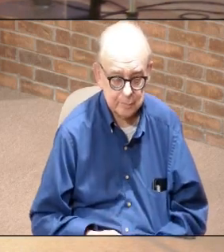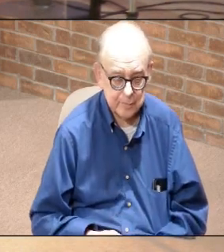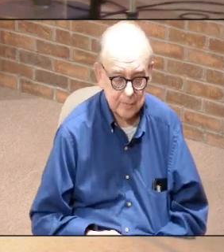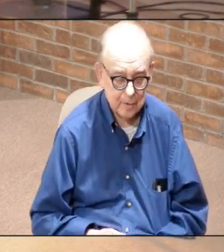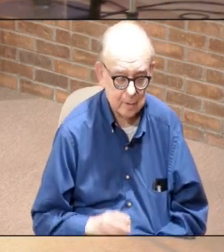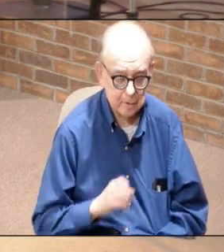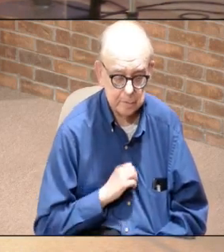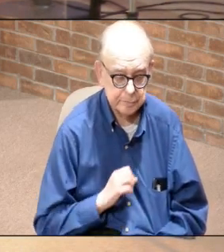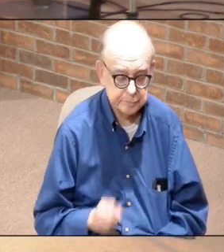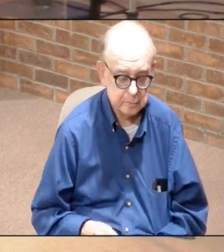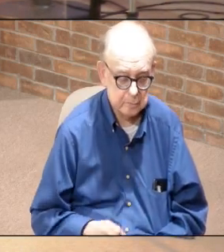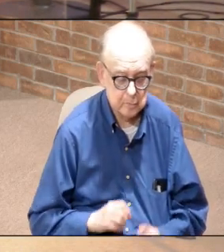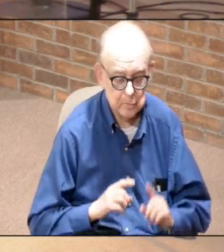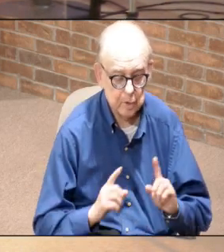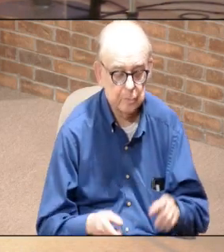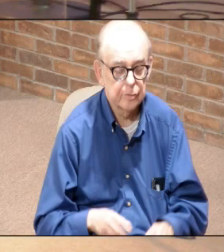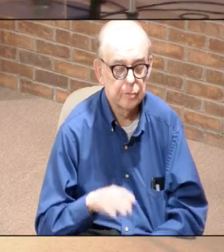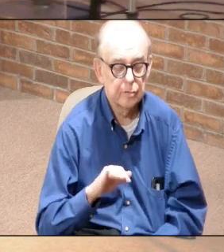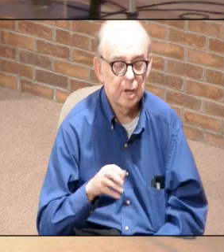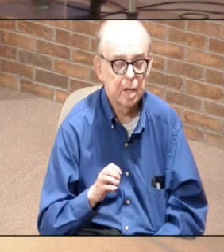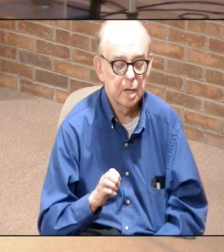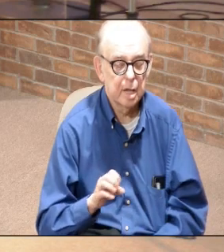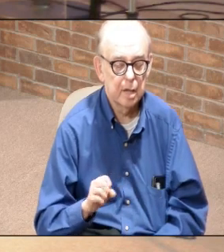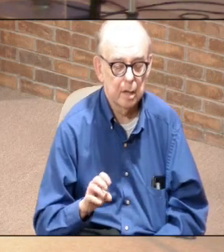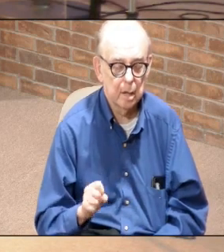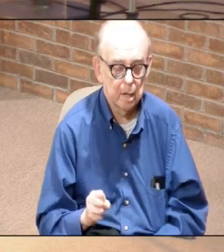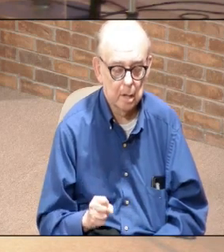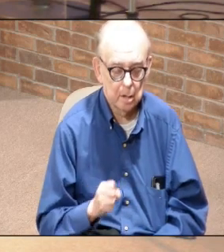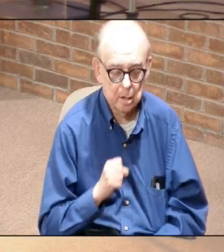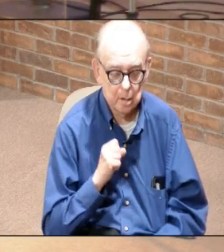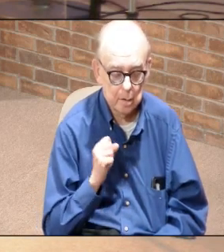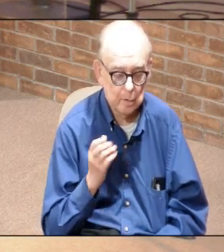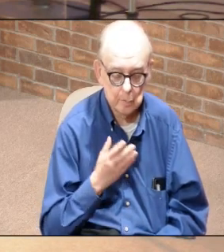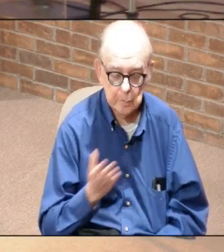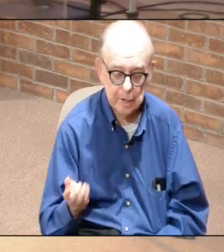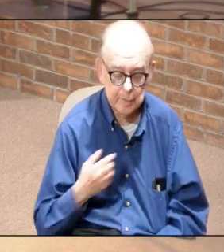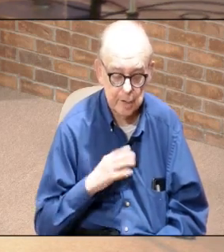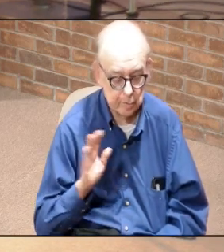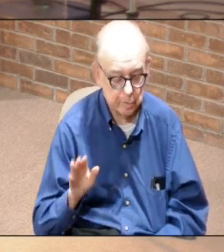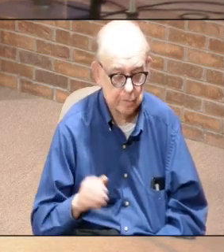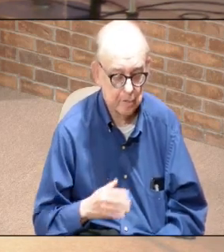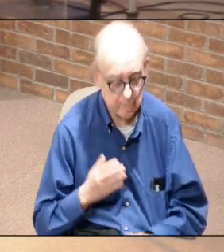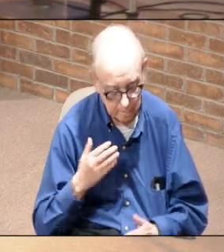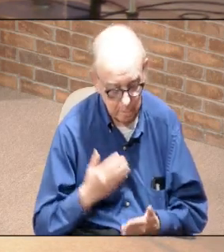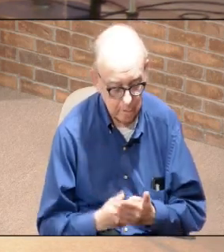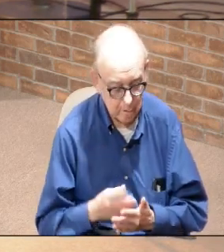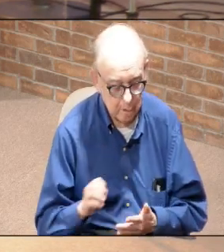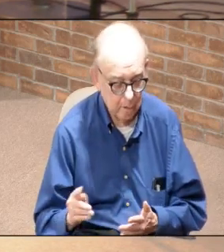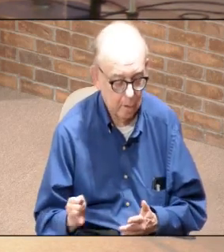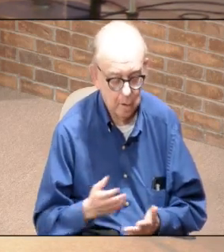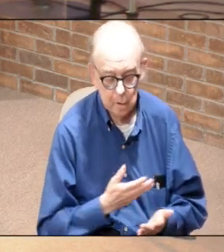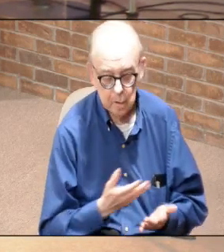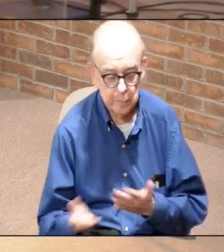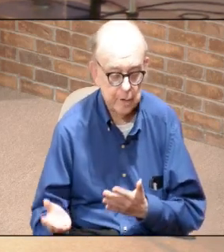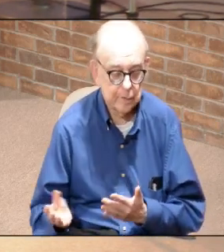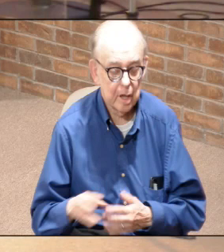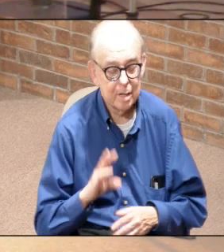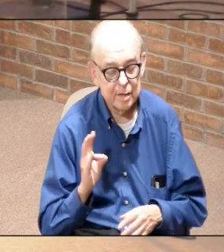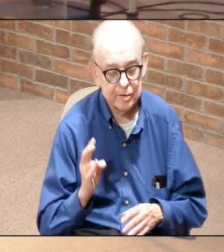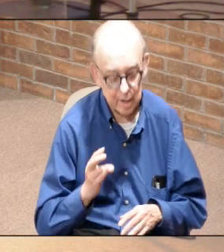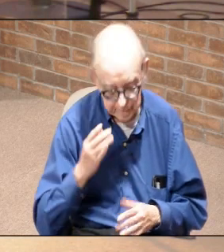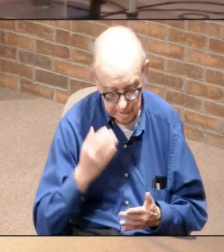So Samuel comes to Jesse and he says, bring me your sons. And Jesse brings out 7